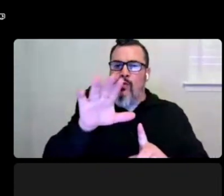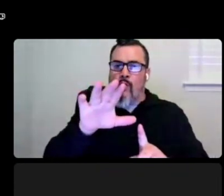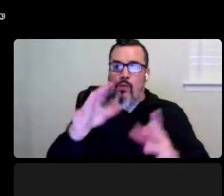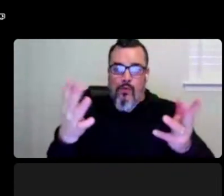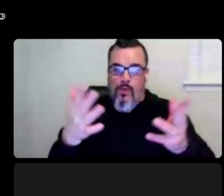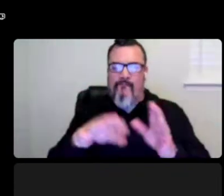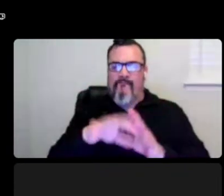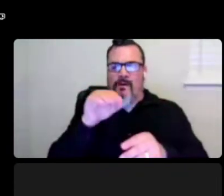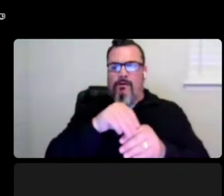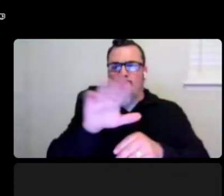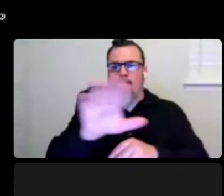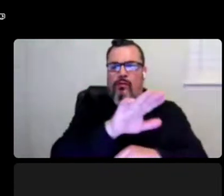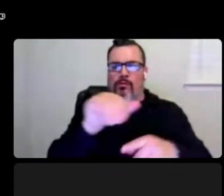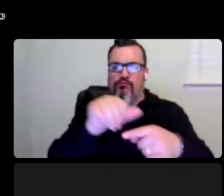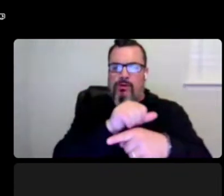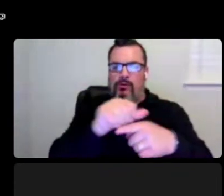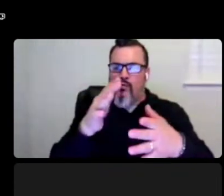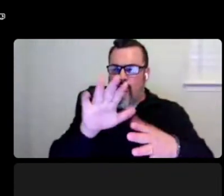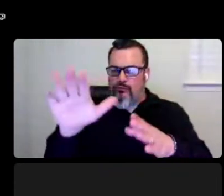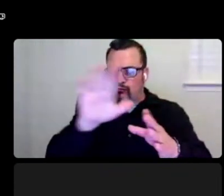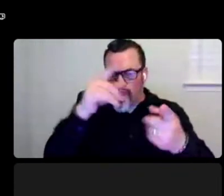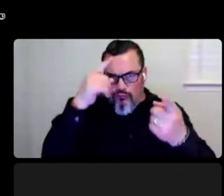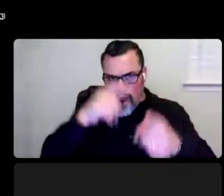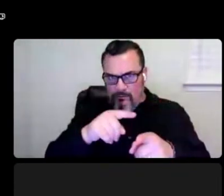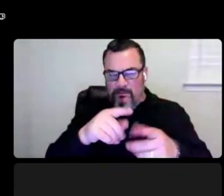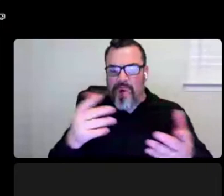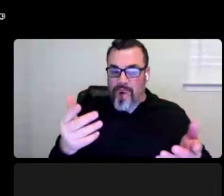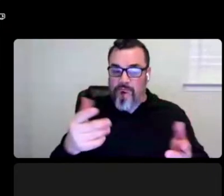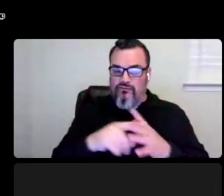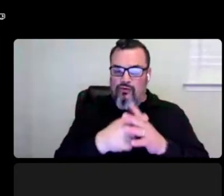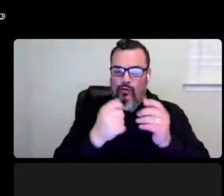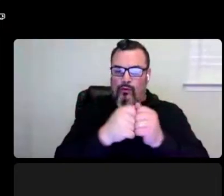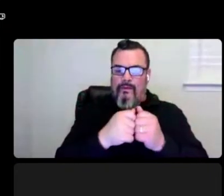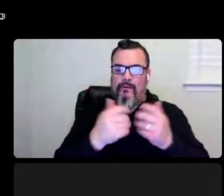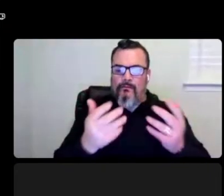found in your practices. So what are your agreements? Let's start with